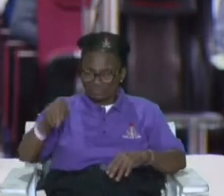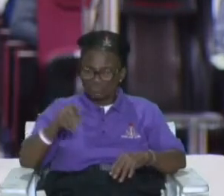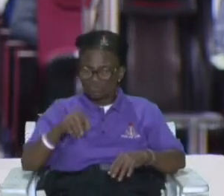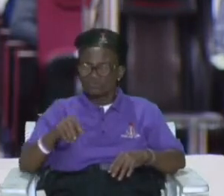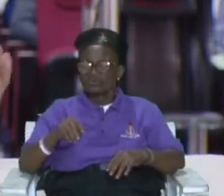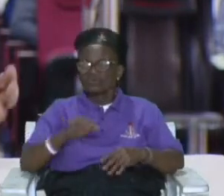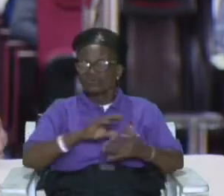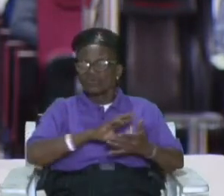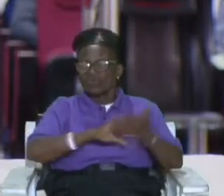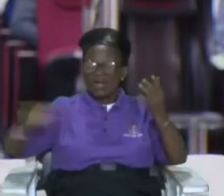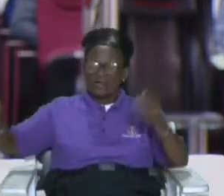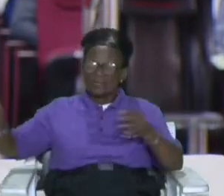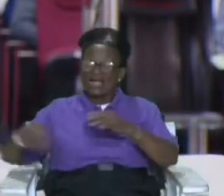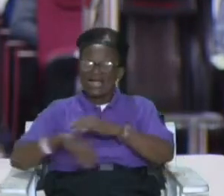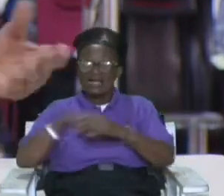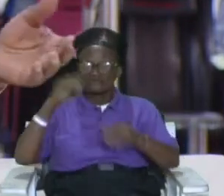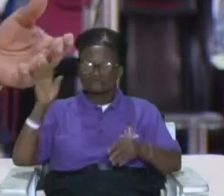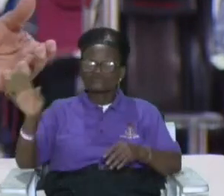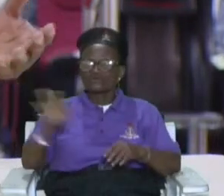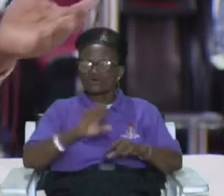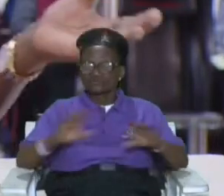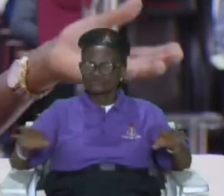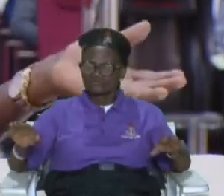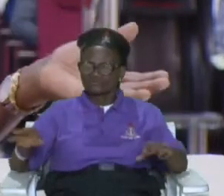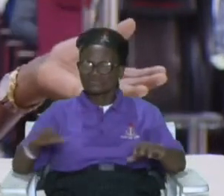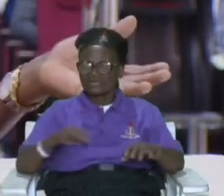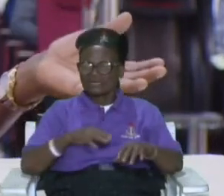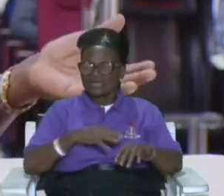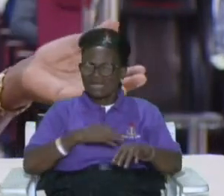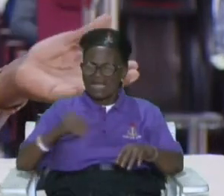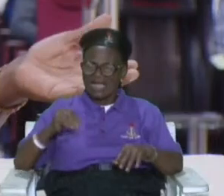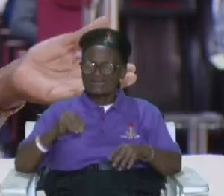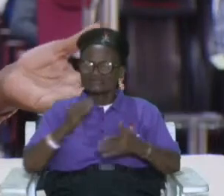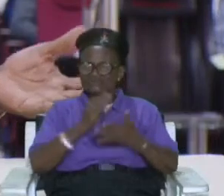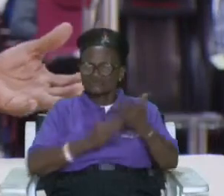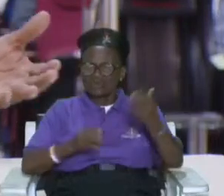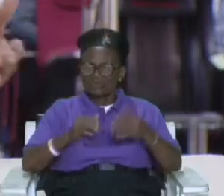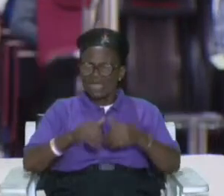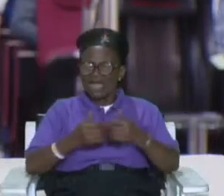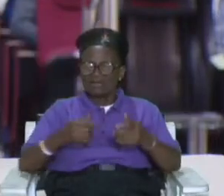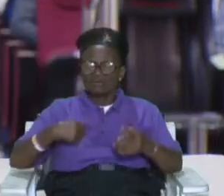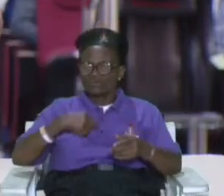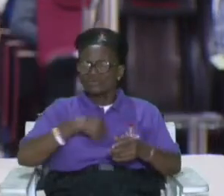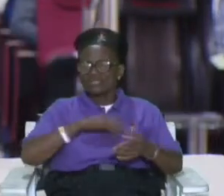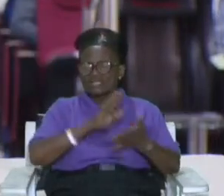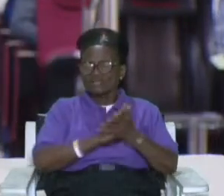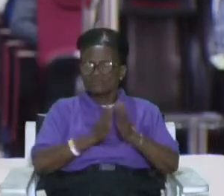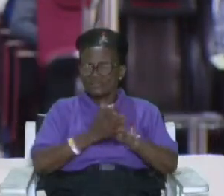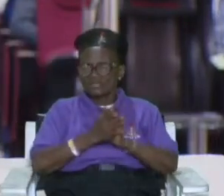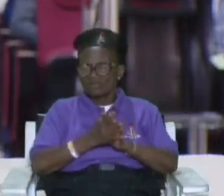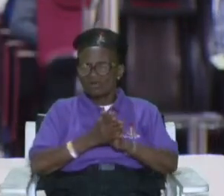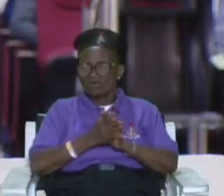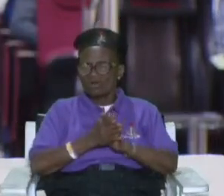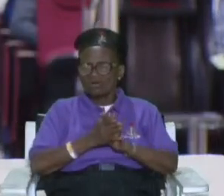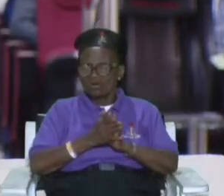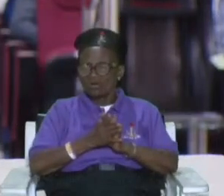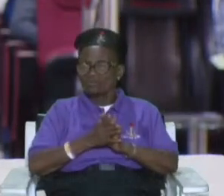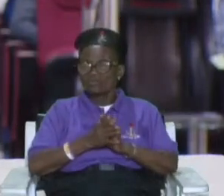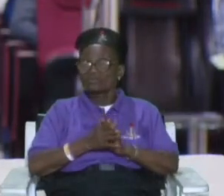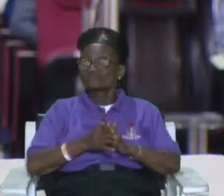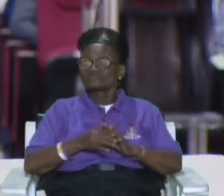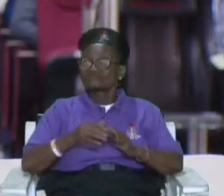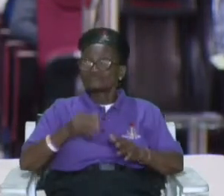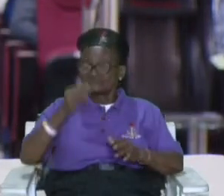own children, etc., etc. So somehow we became rather acquainted.